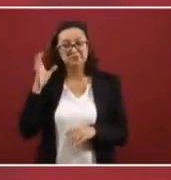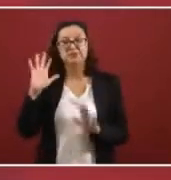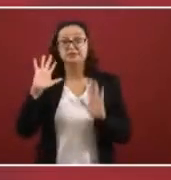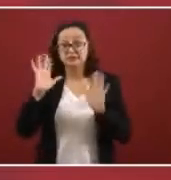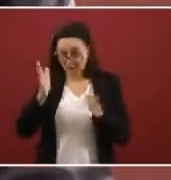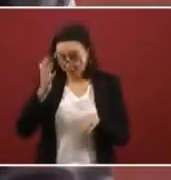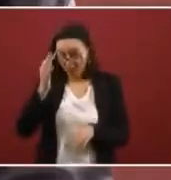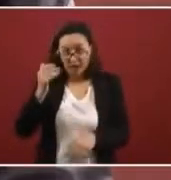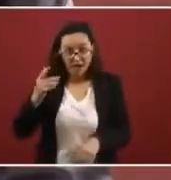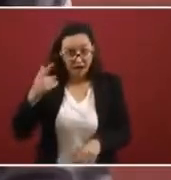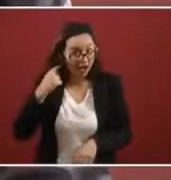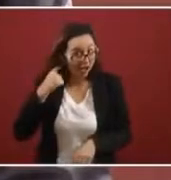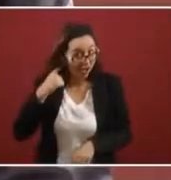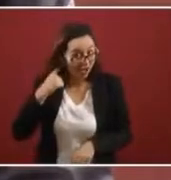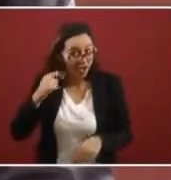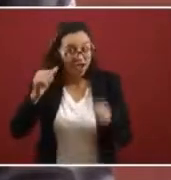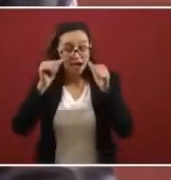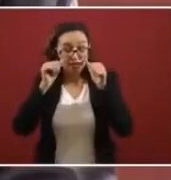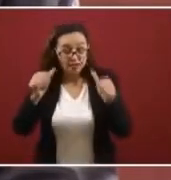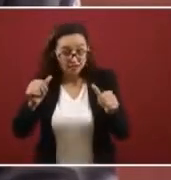hear me?